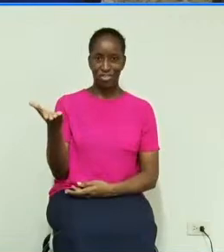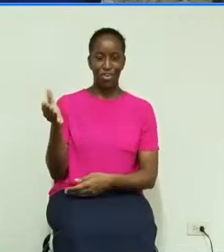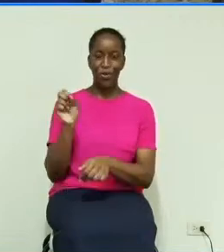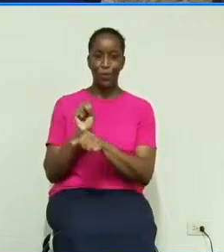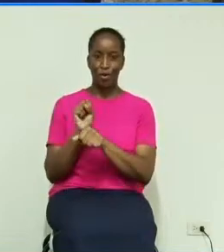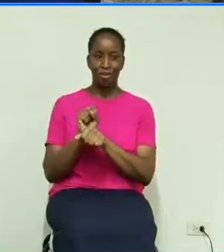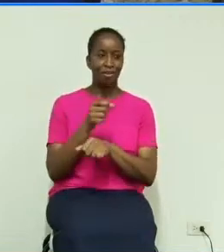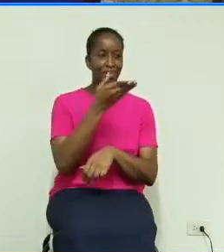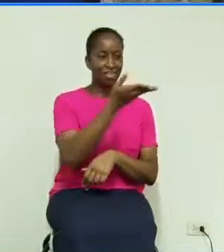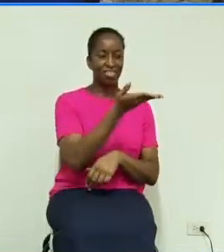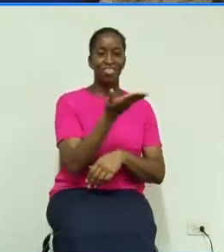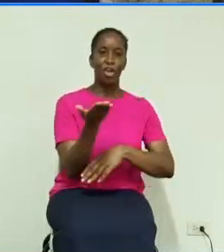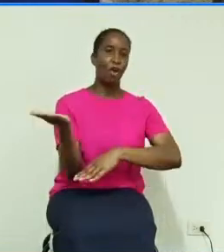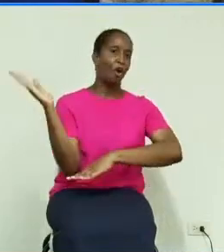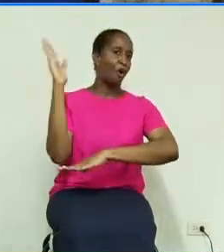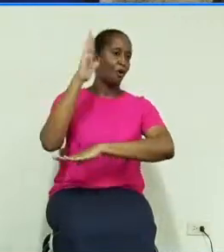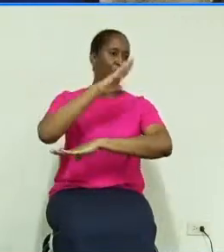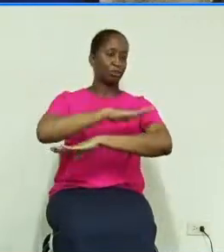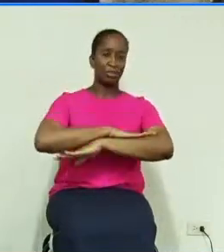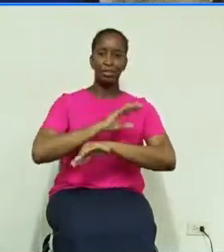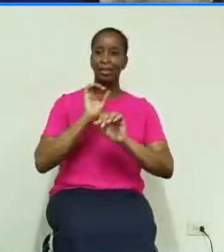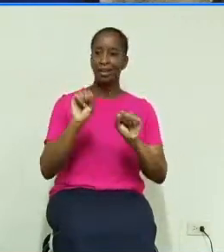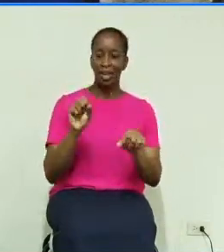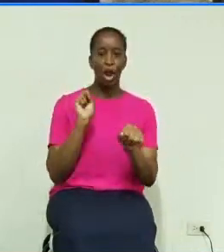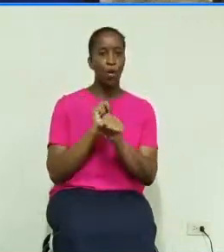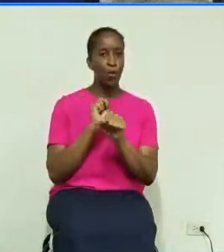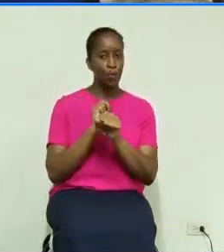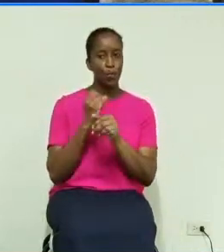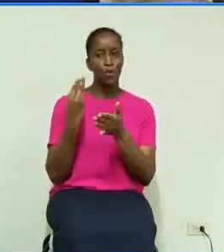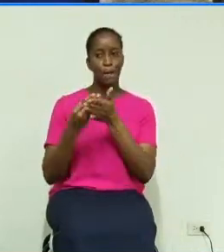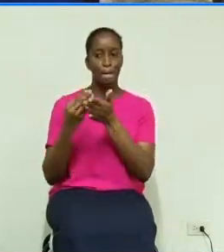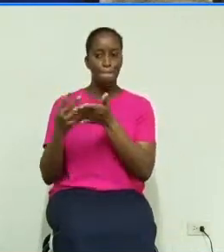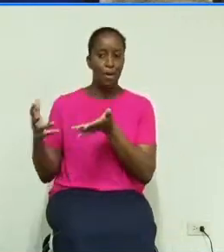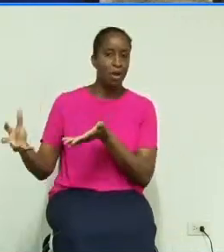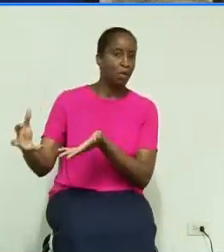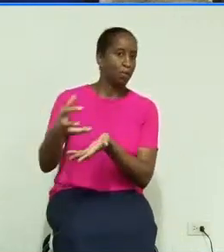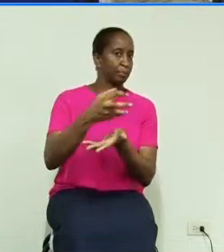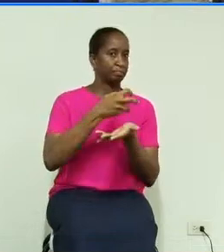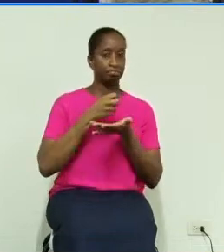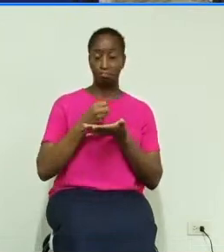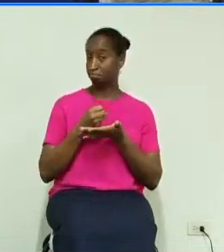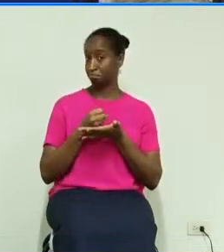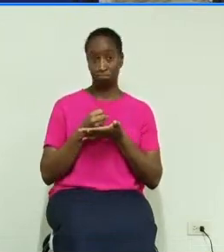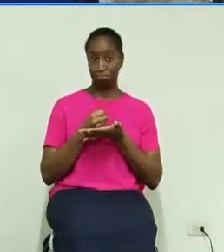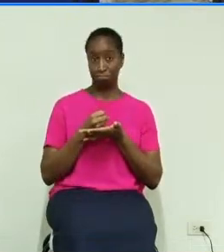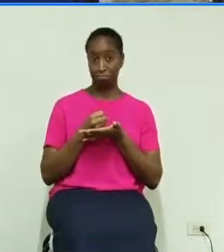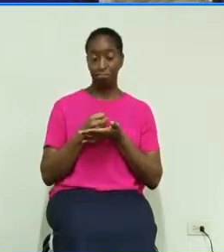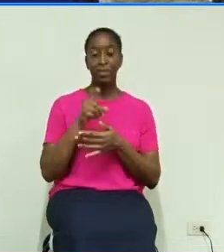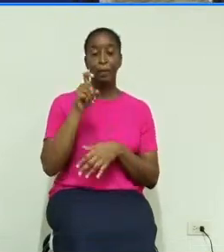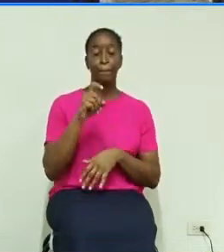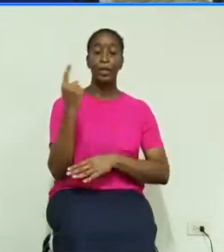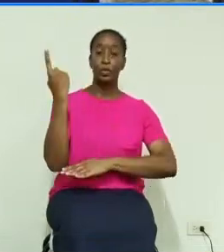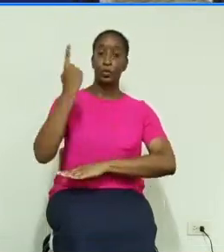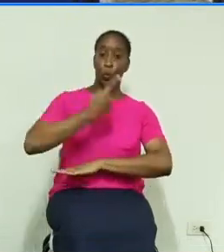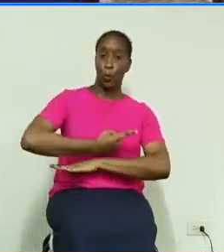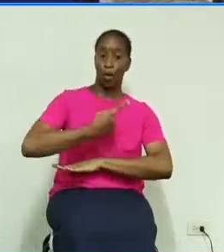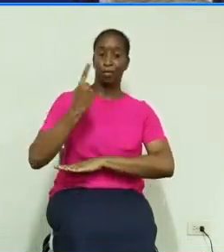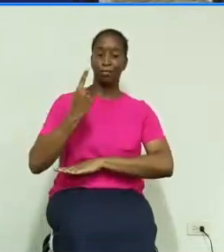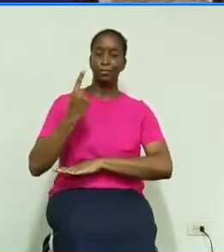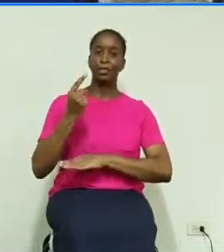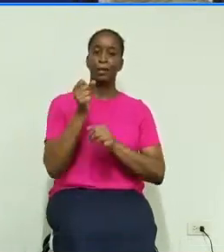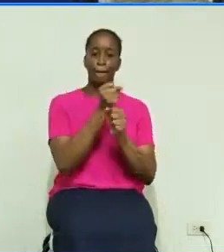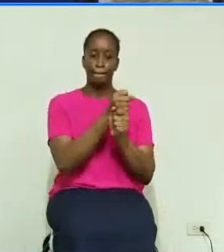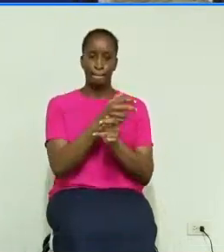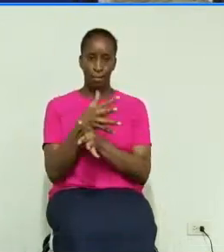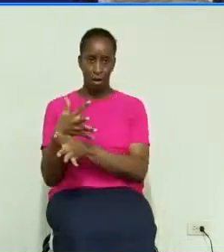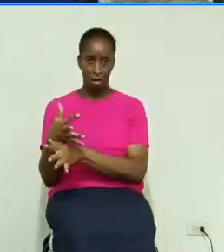earn. You're actually losing money. Right. On the day that you have to spend preparing, you're also losing money.